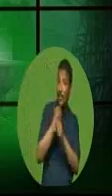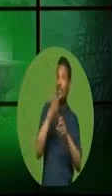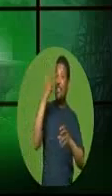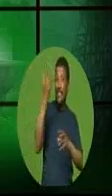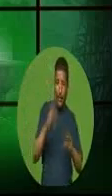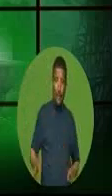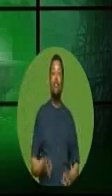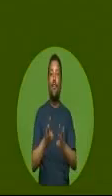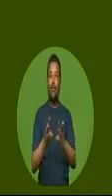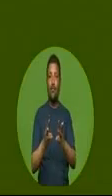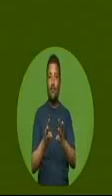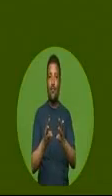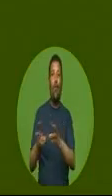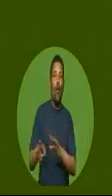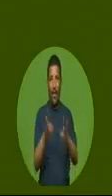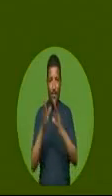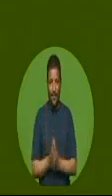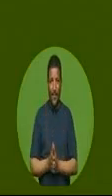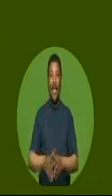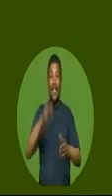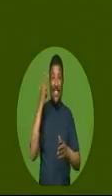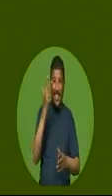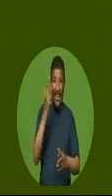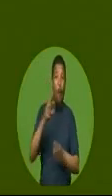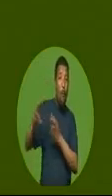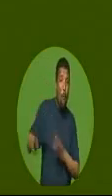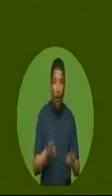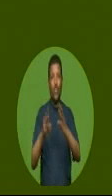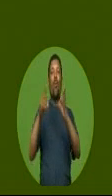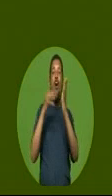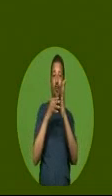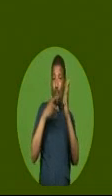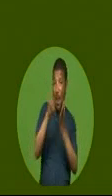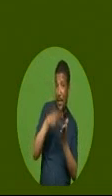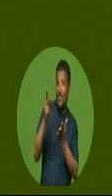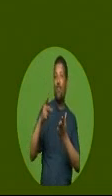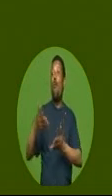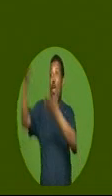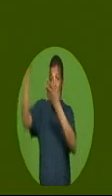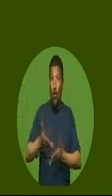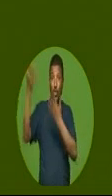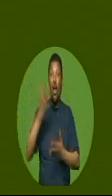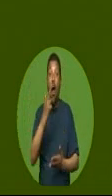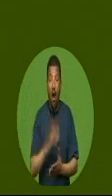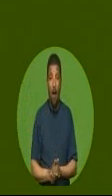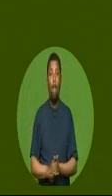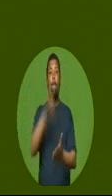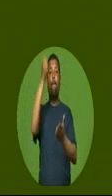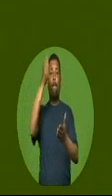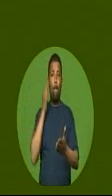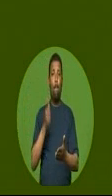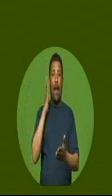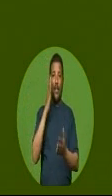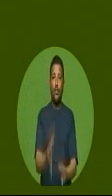3 different ways. The 3 modes of payments for imports are